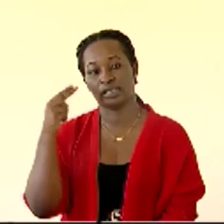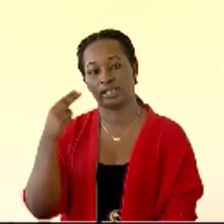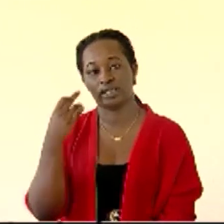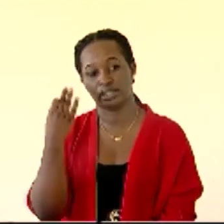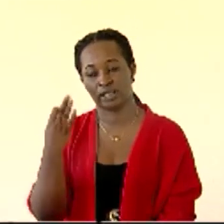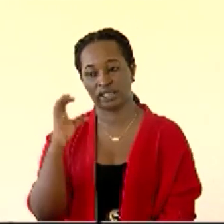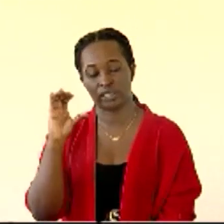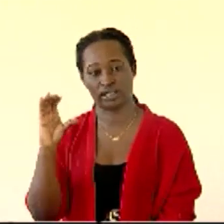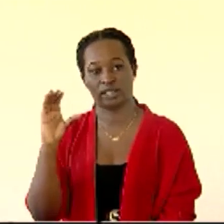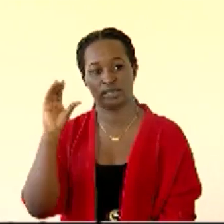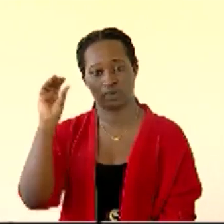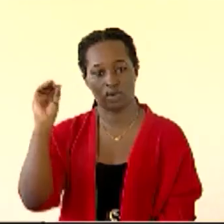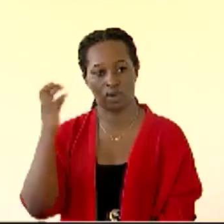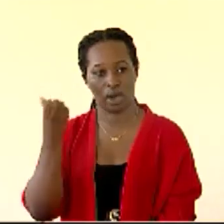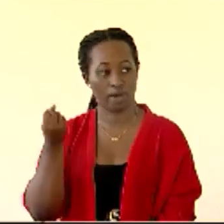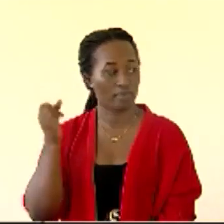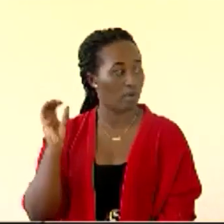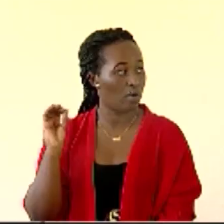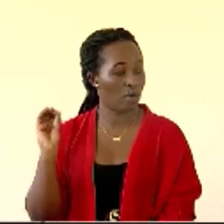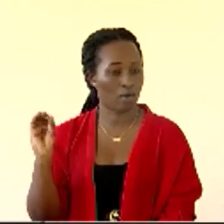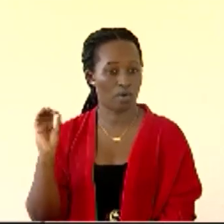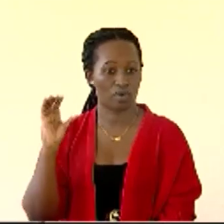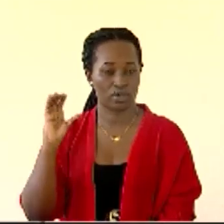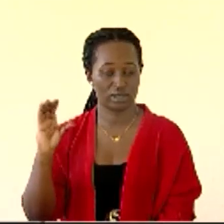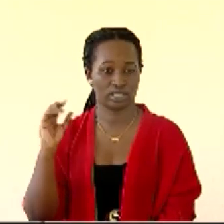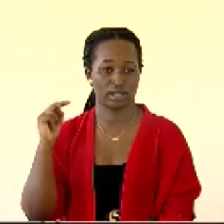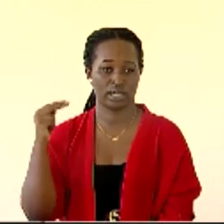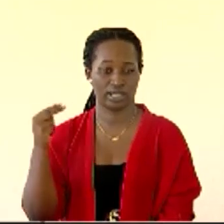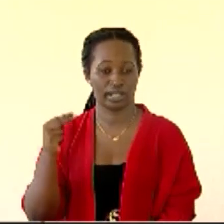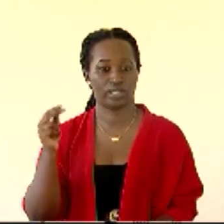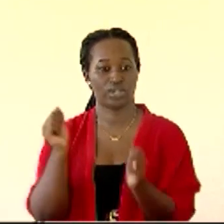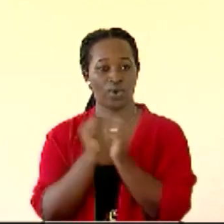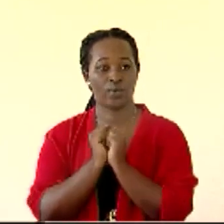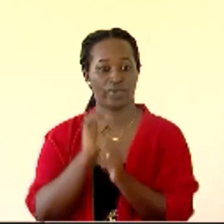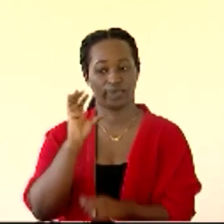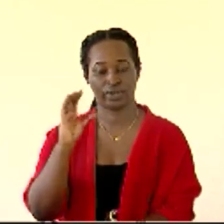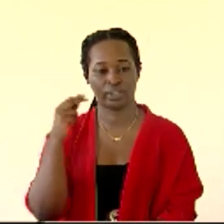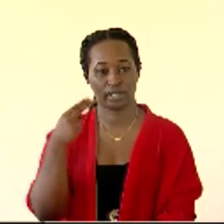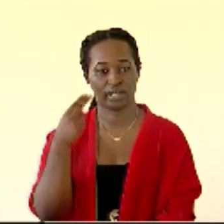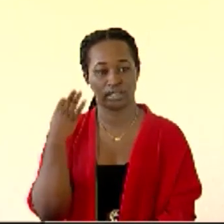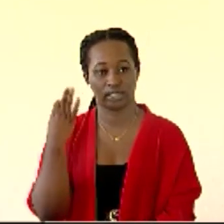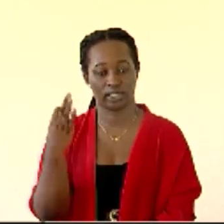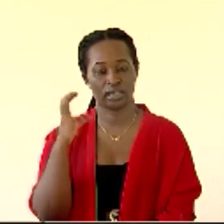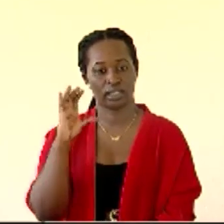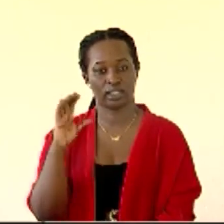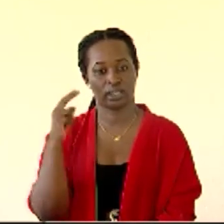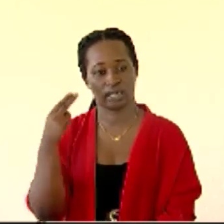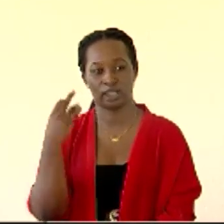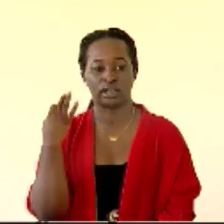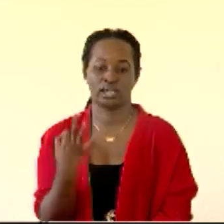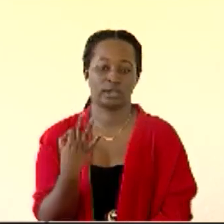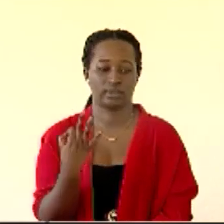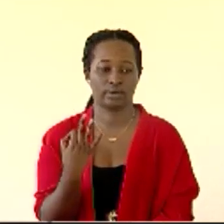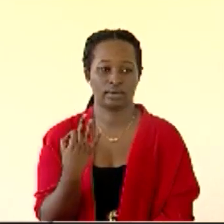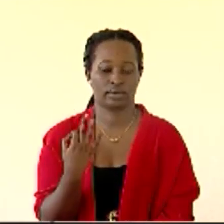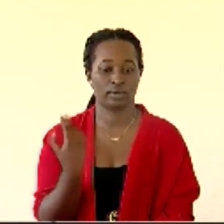CO, we'll have O, CH with CH3, CH3.